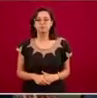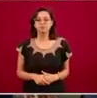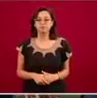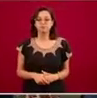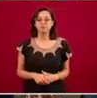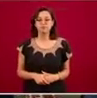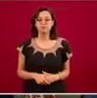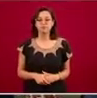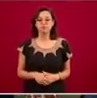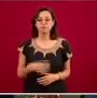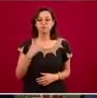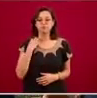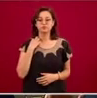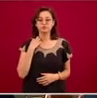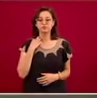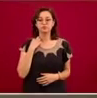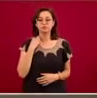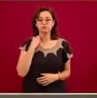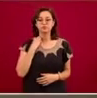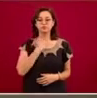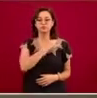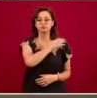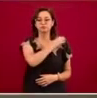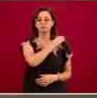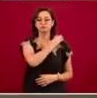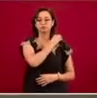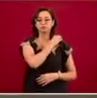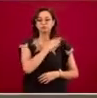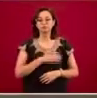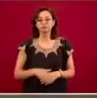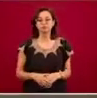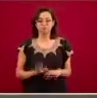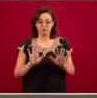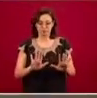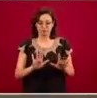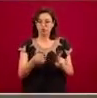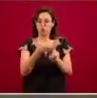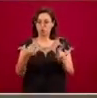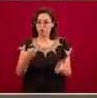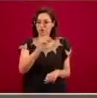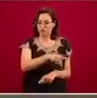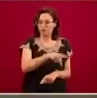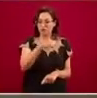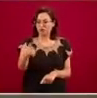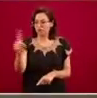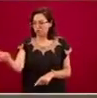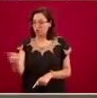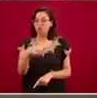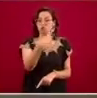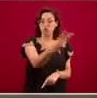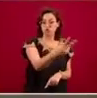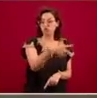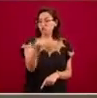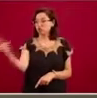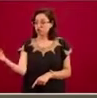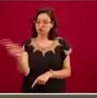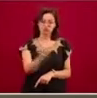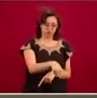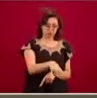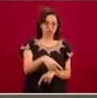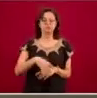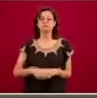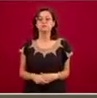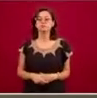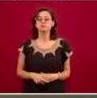maintenance of ventilators. They also come with masks, gloves, and different protection. All the protection equipment we need will be arriving in the upcoming